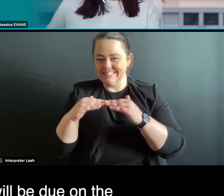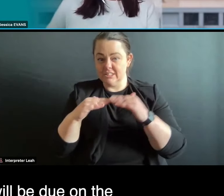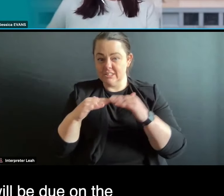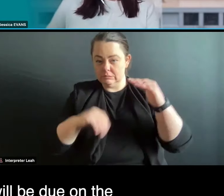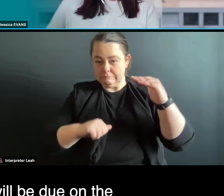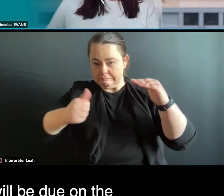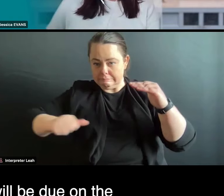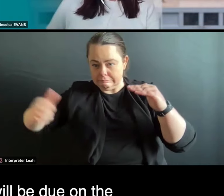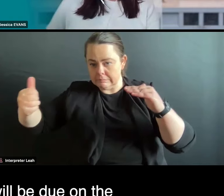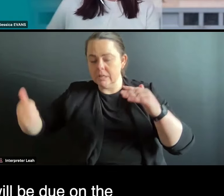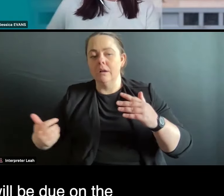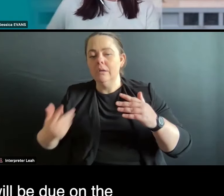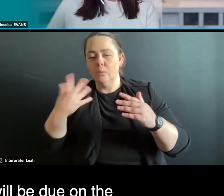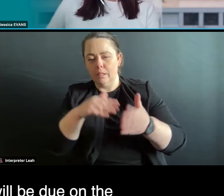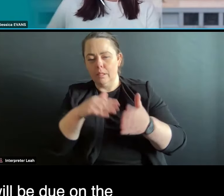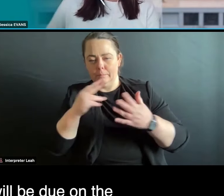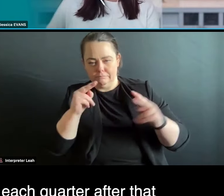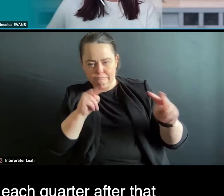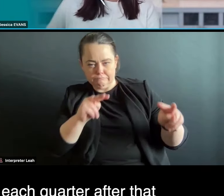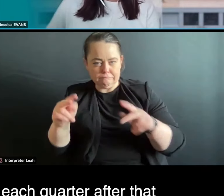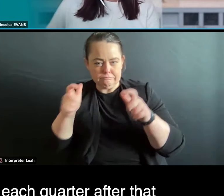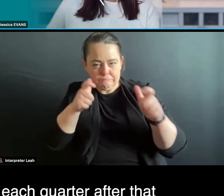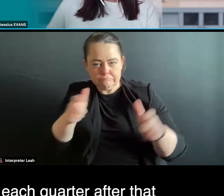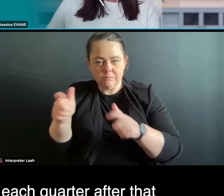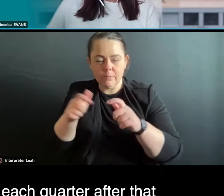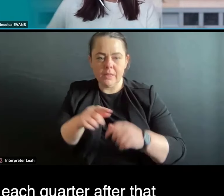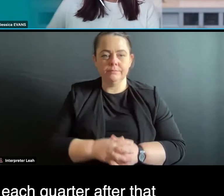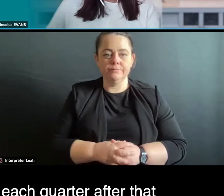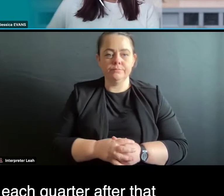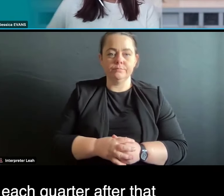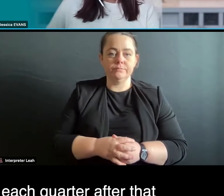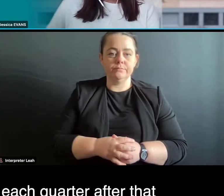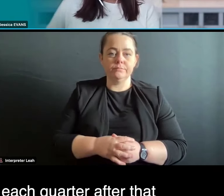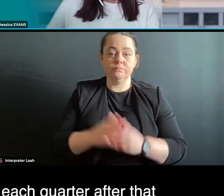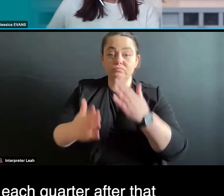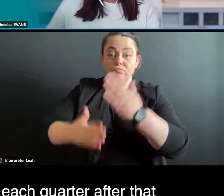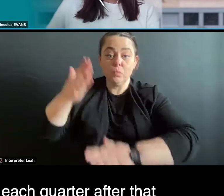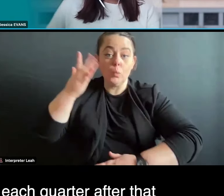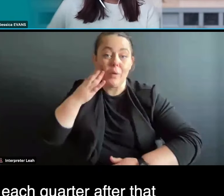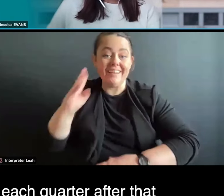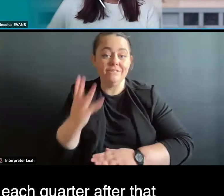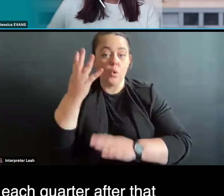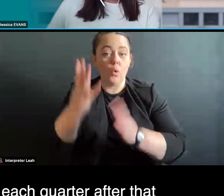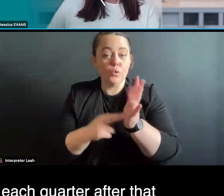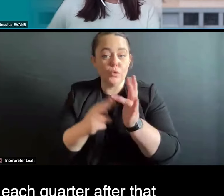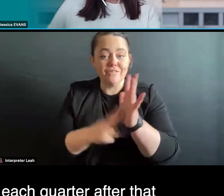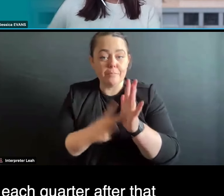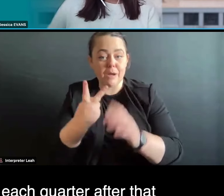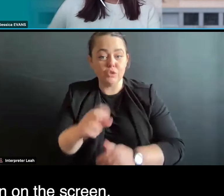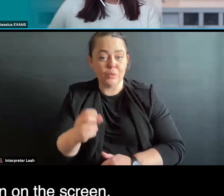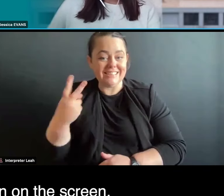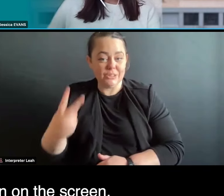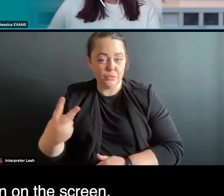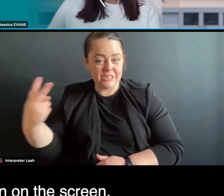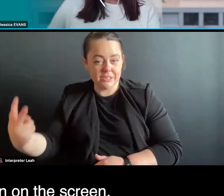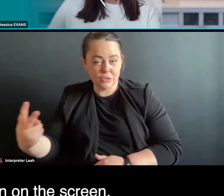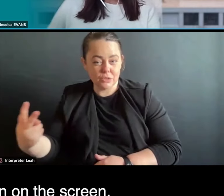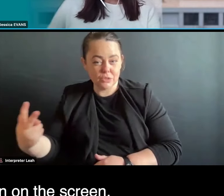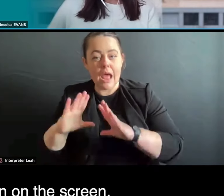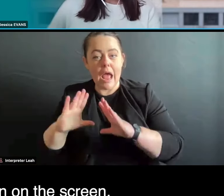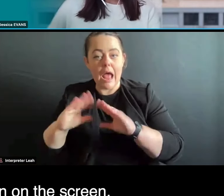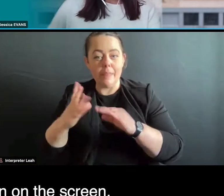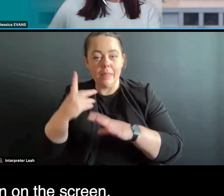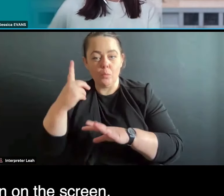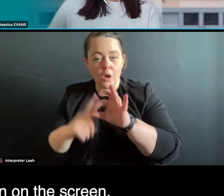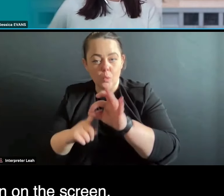The first quarterly report will be due on the 4th of November 2022, and then each quarter after that, with the timeframes shown